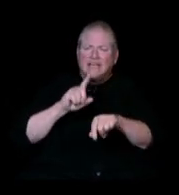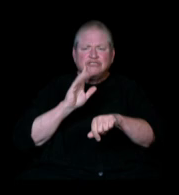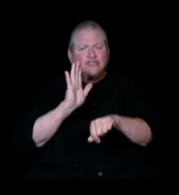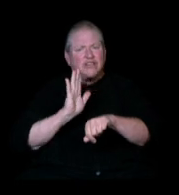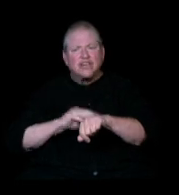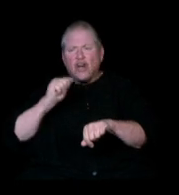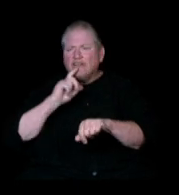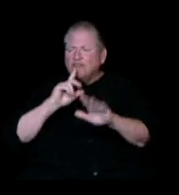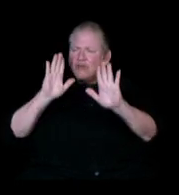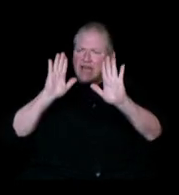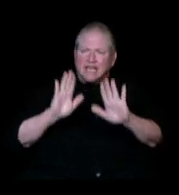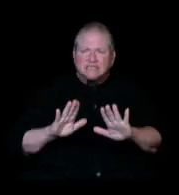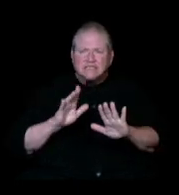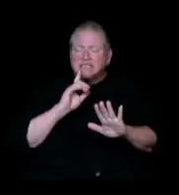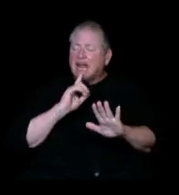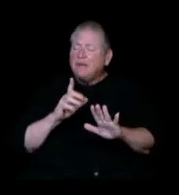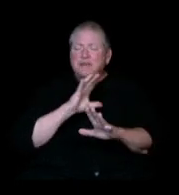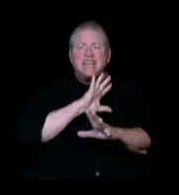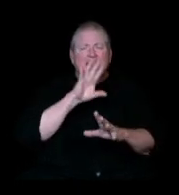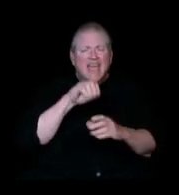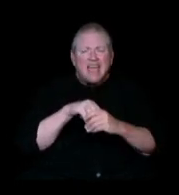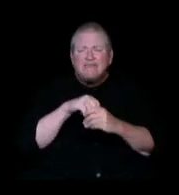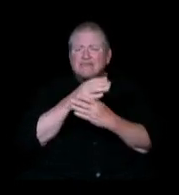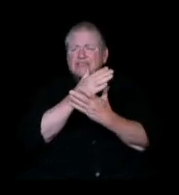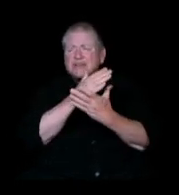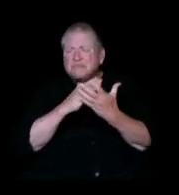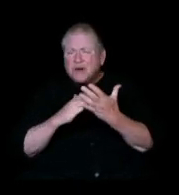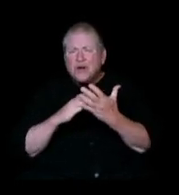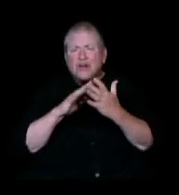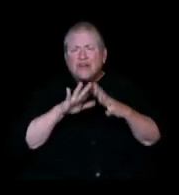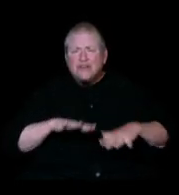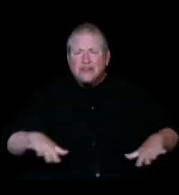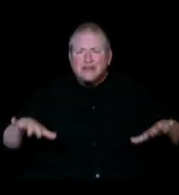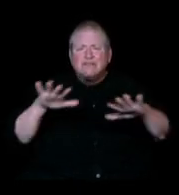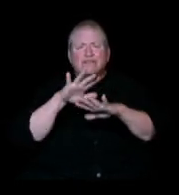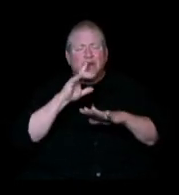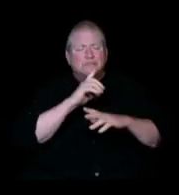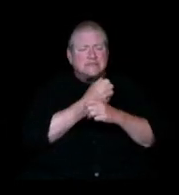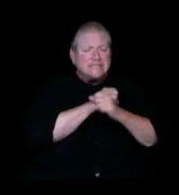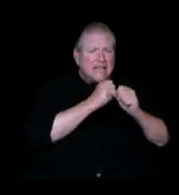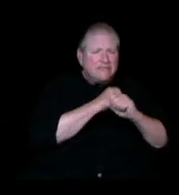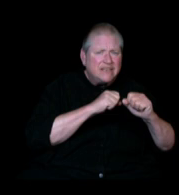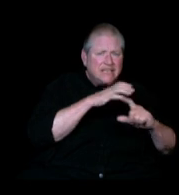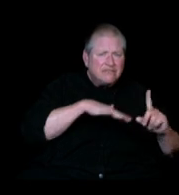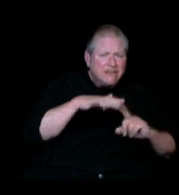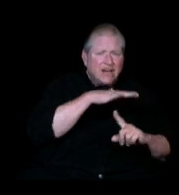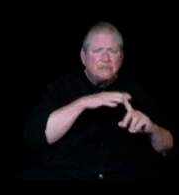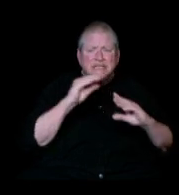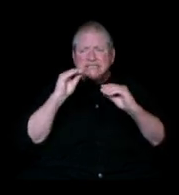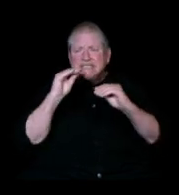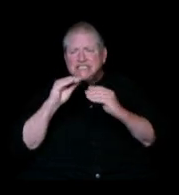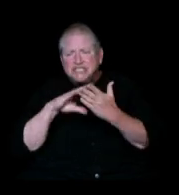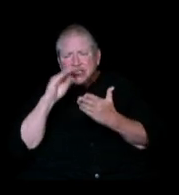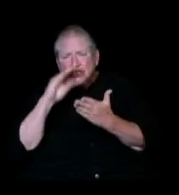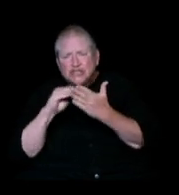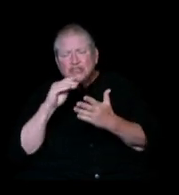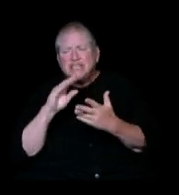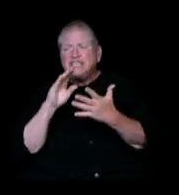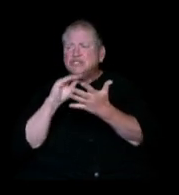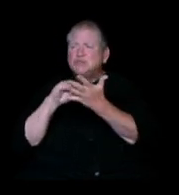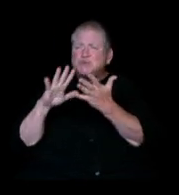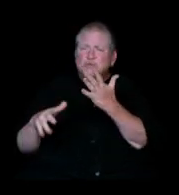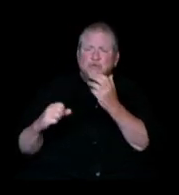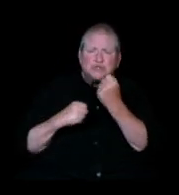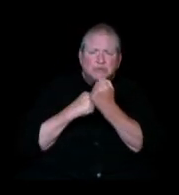mean every part of the institution: health and safety environment, teaching and learning, student support